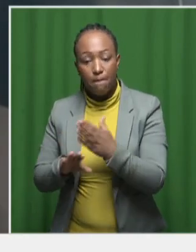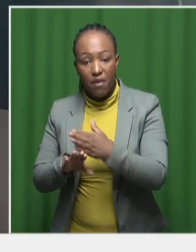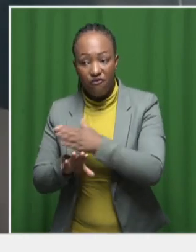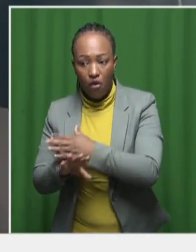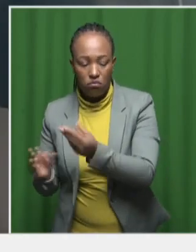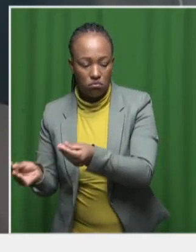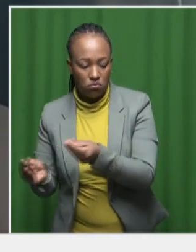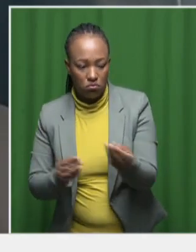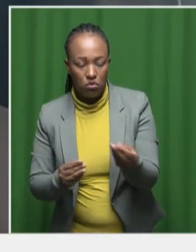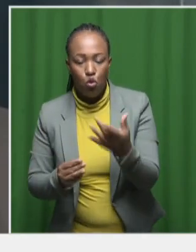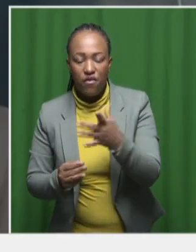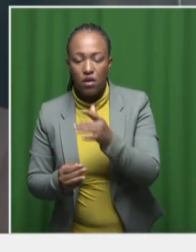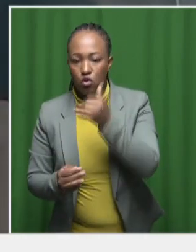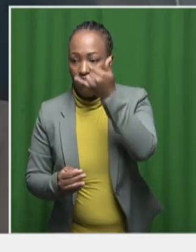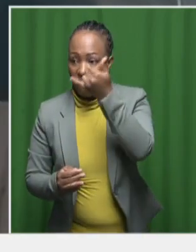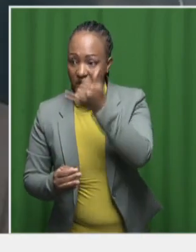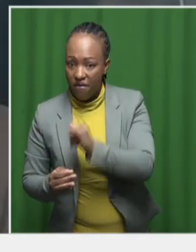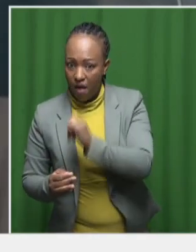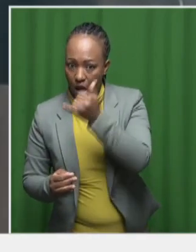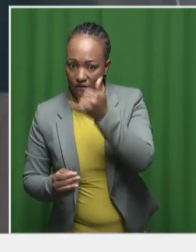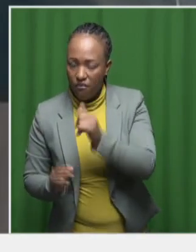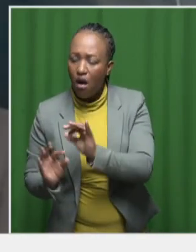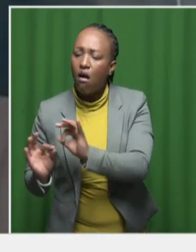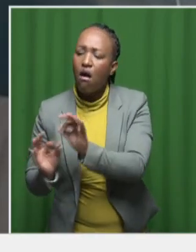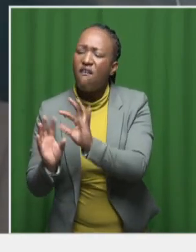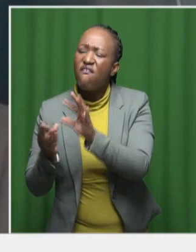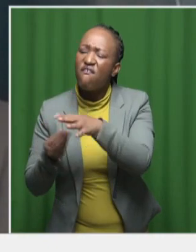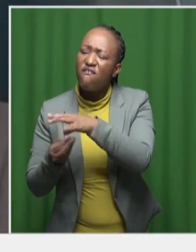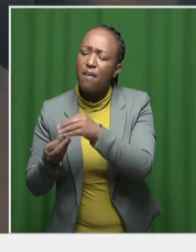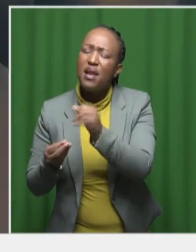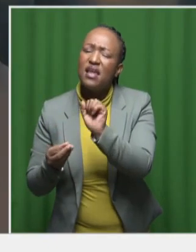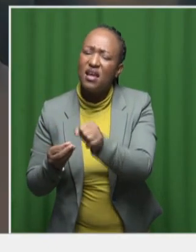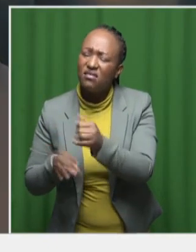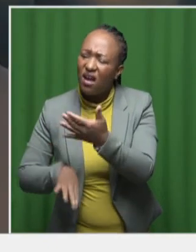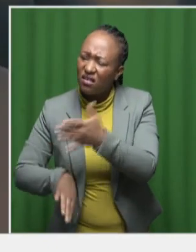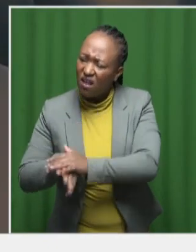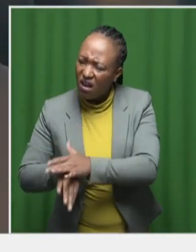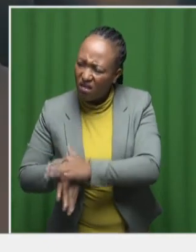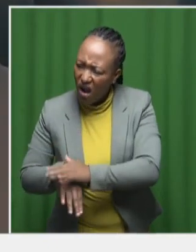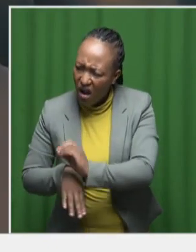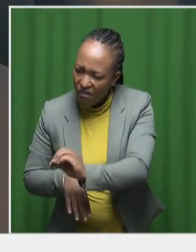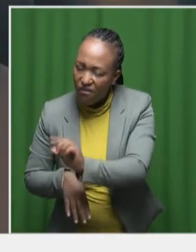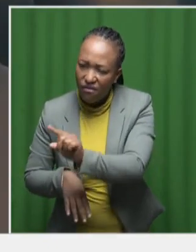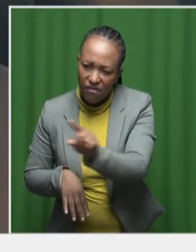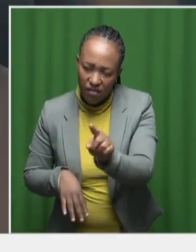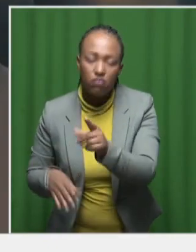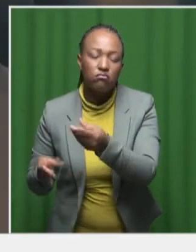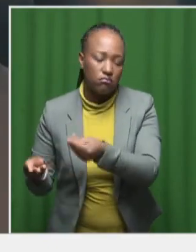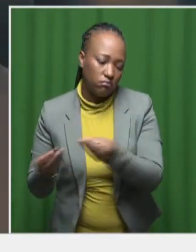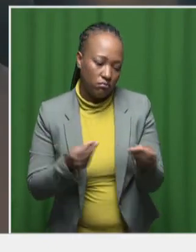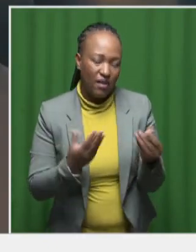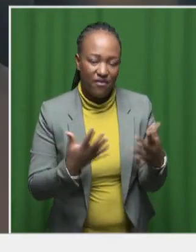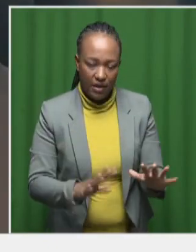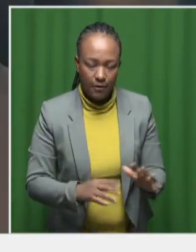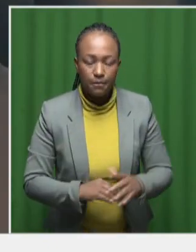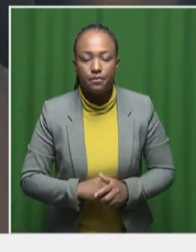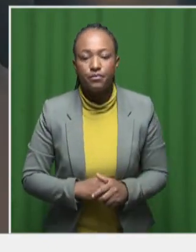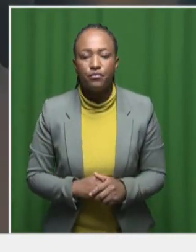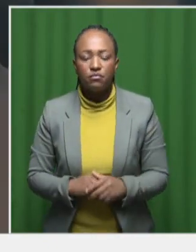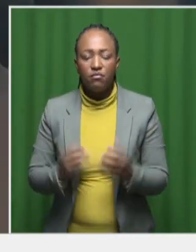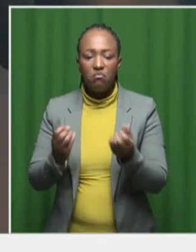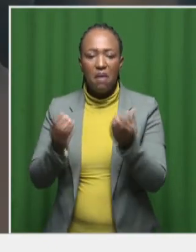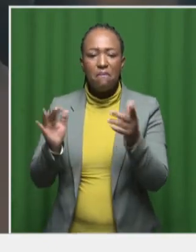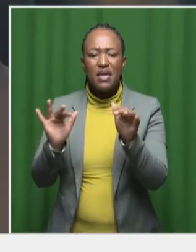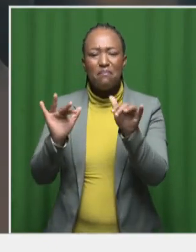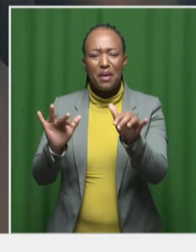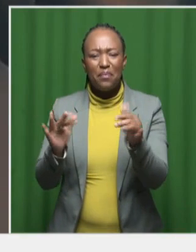that these families have been affected by floods. Because there are many people who came to our offices and